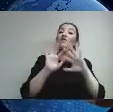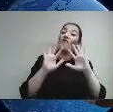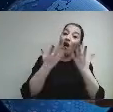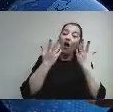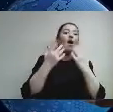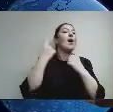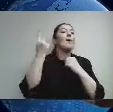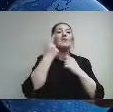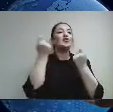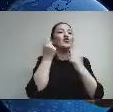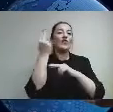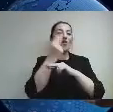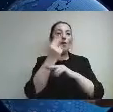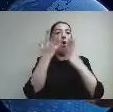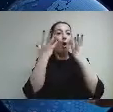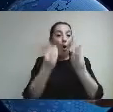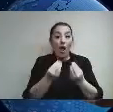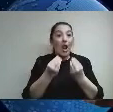that yet.